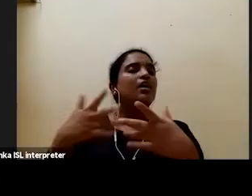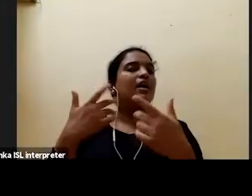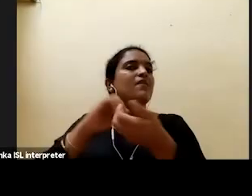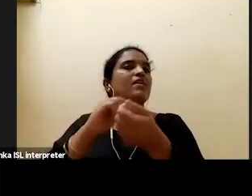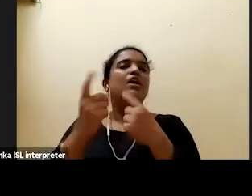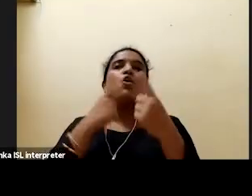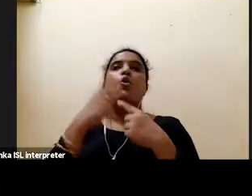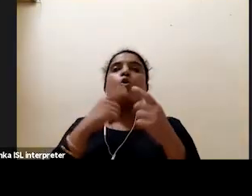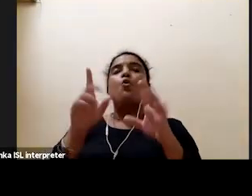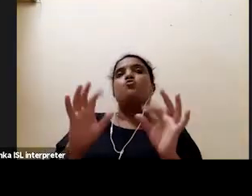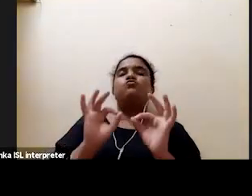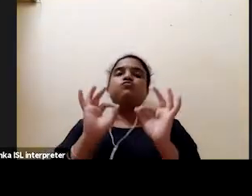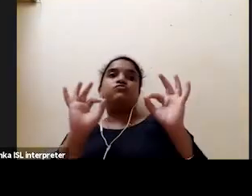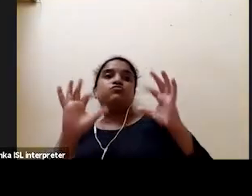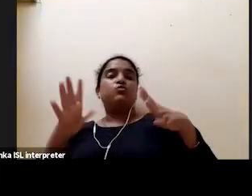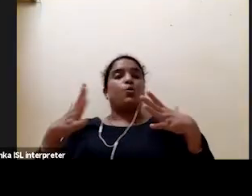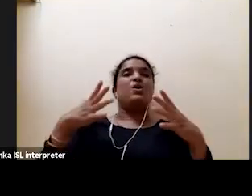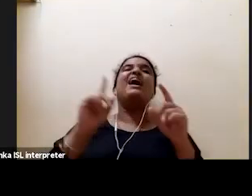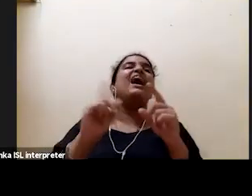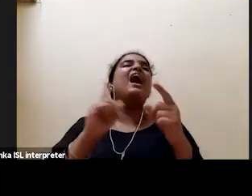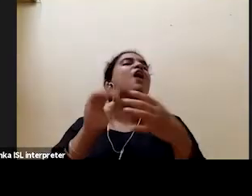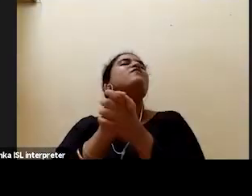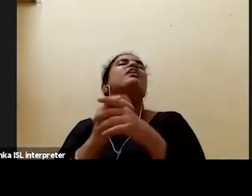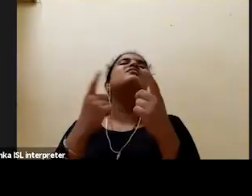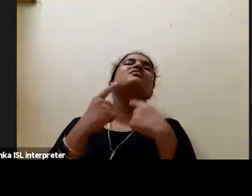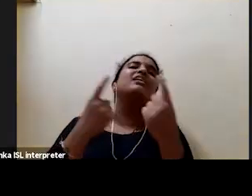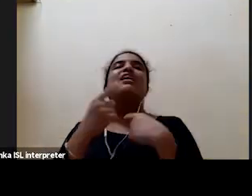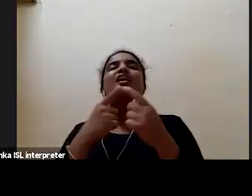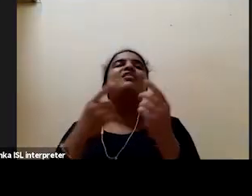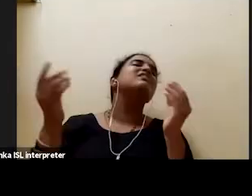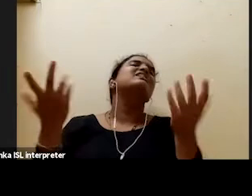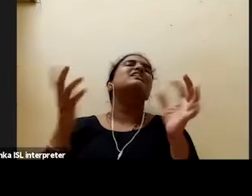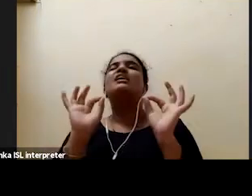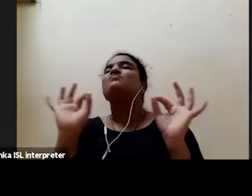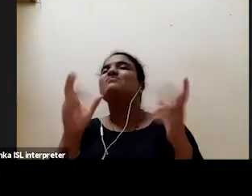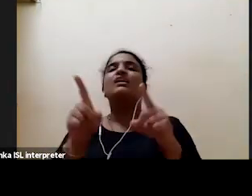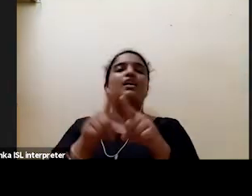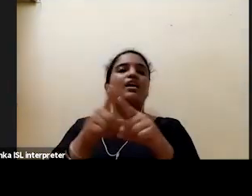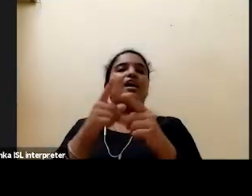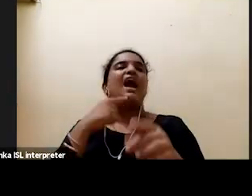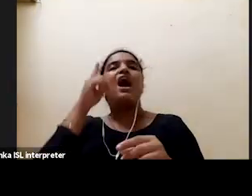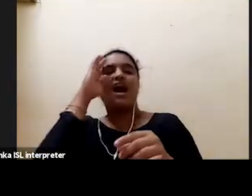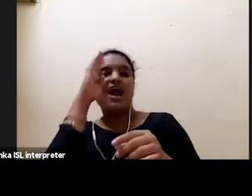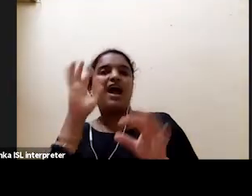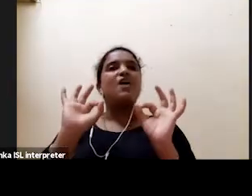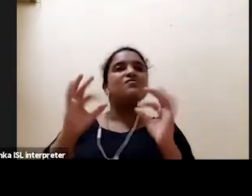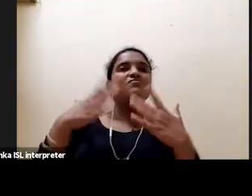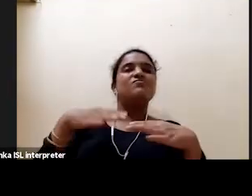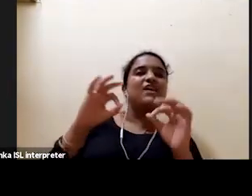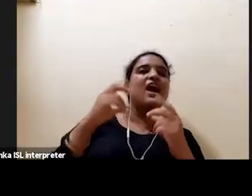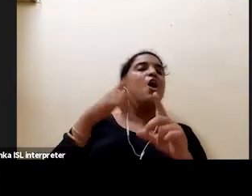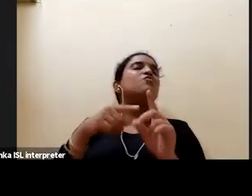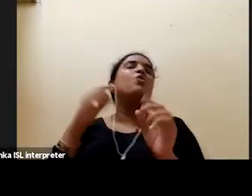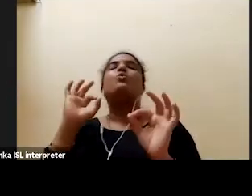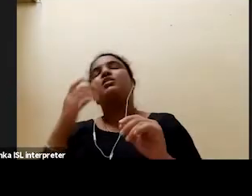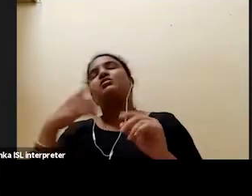very fancy language and complicated stuff. You're just going to be talking so simply, and like, hey, I did this today, and my day was